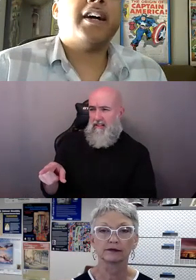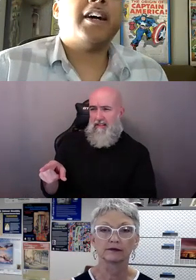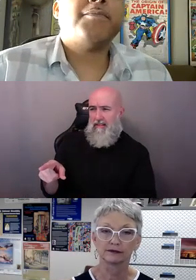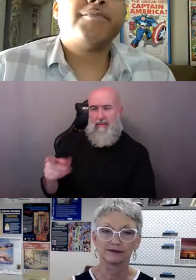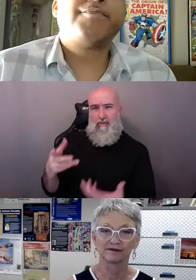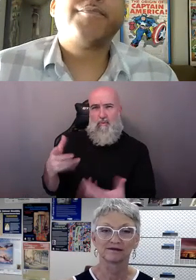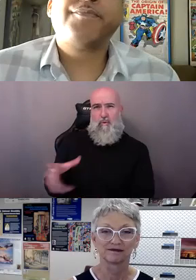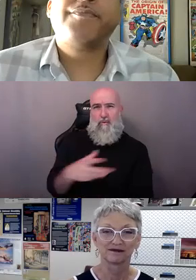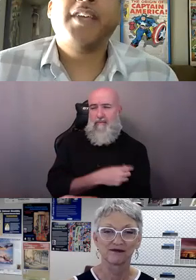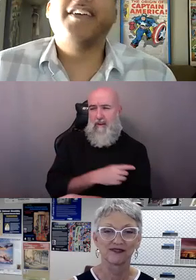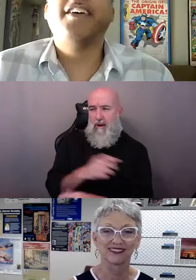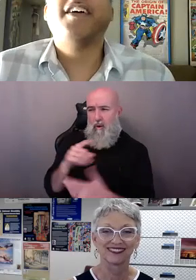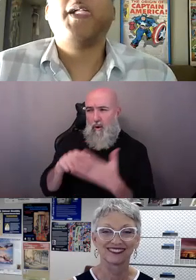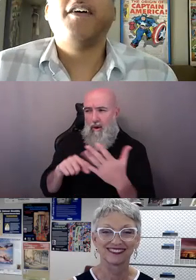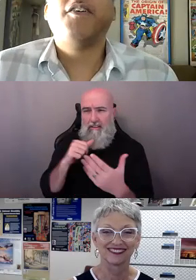that?